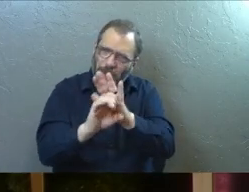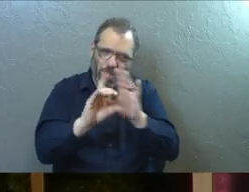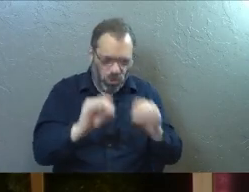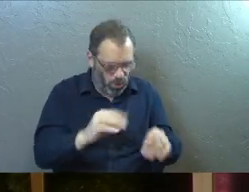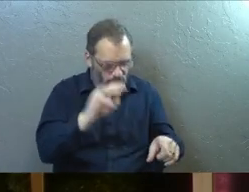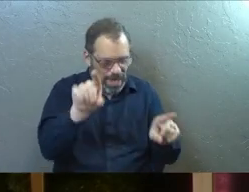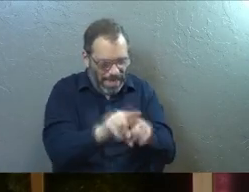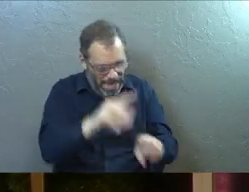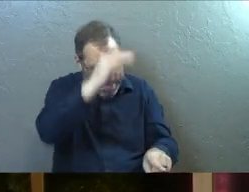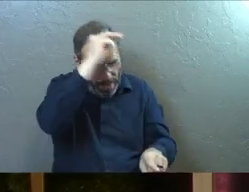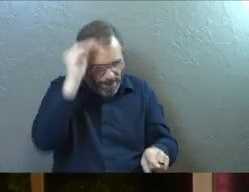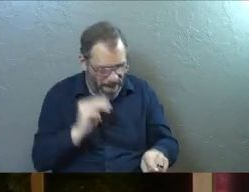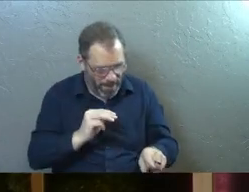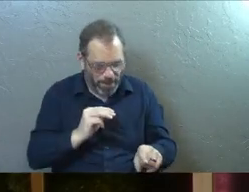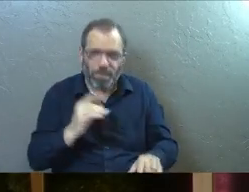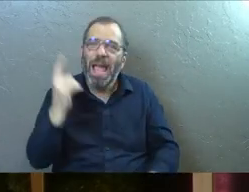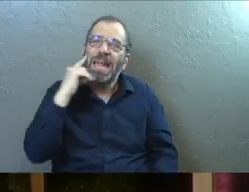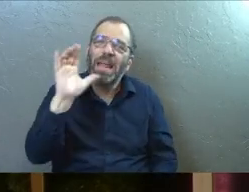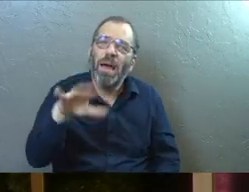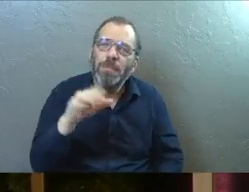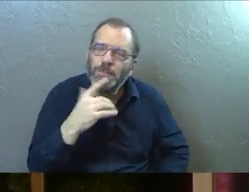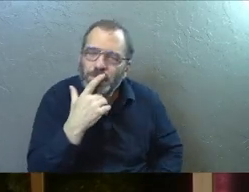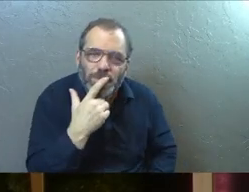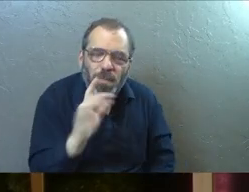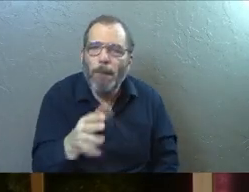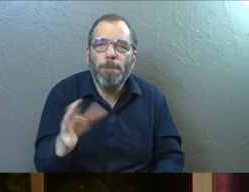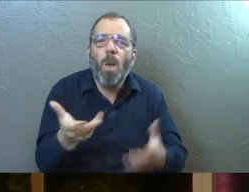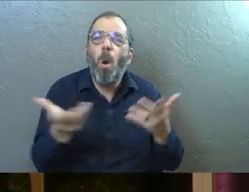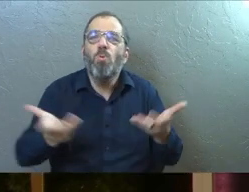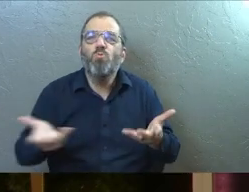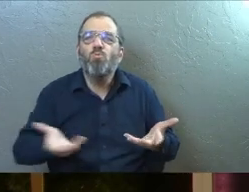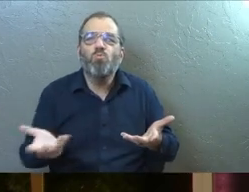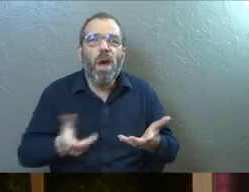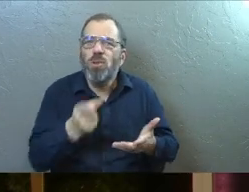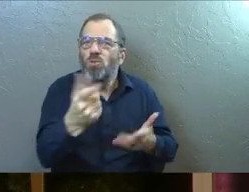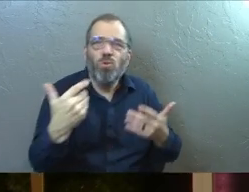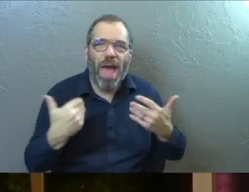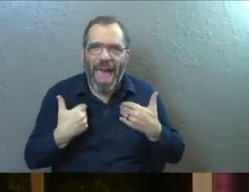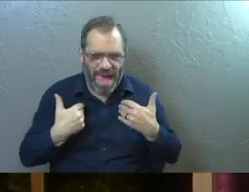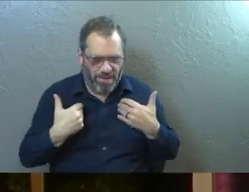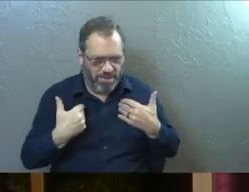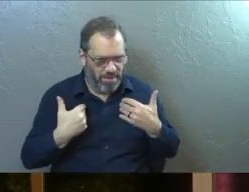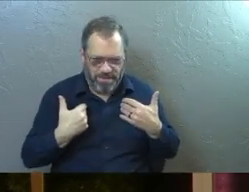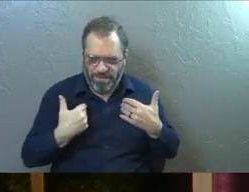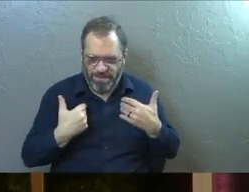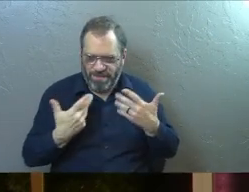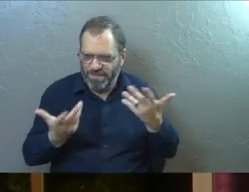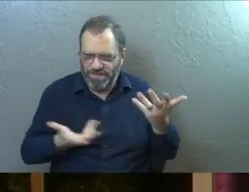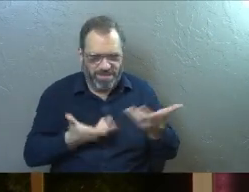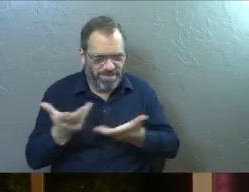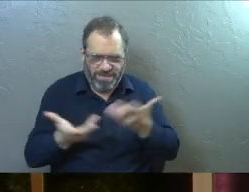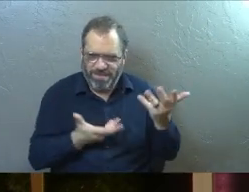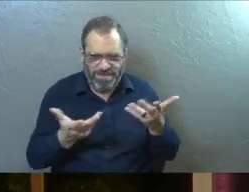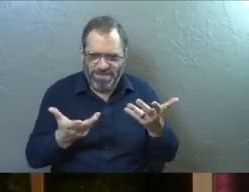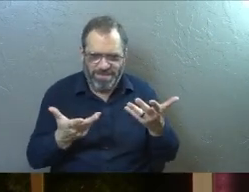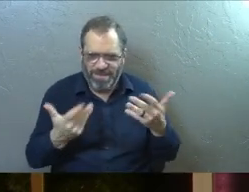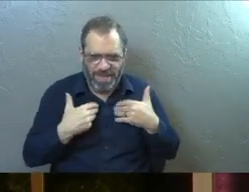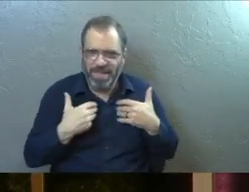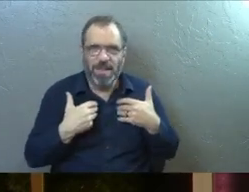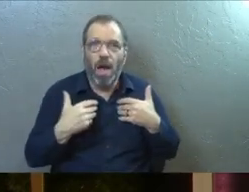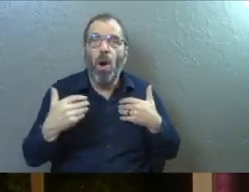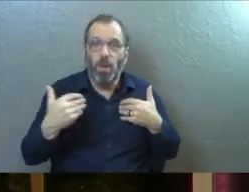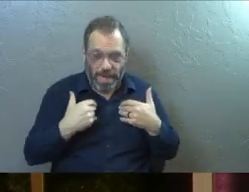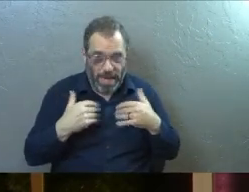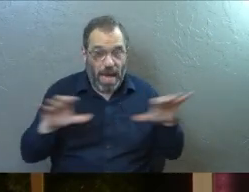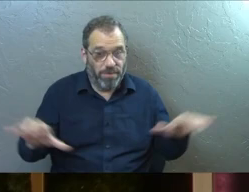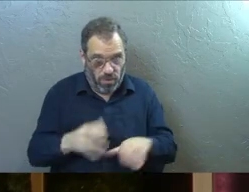what Mary did. And I thought about it too. Like, what's the thing that we got in this exchange? What did we get out of this, right? Like, I've